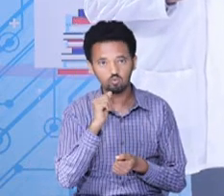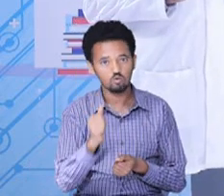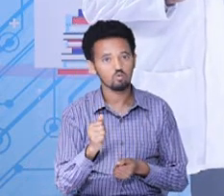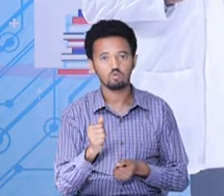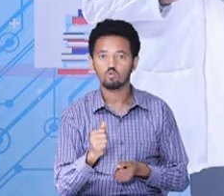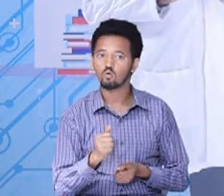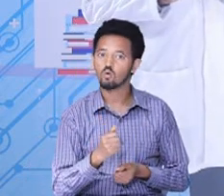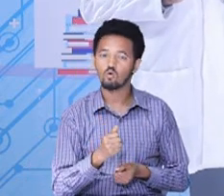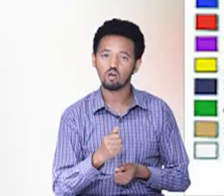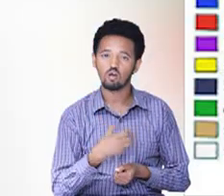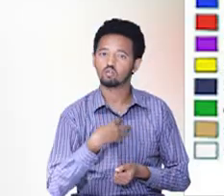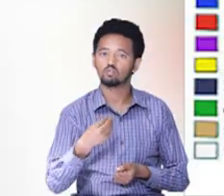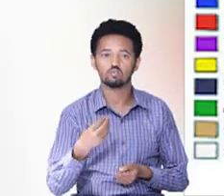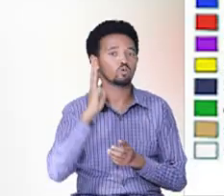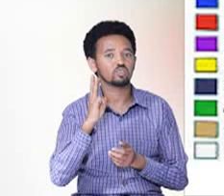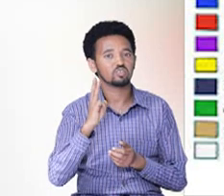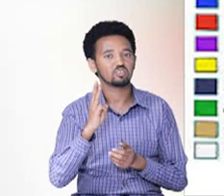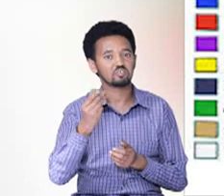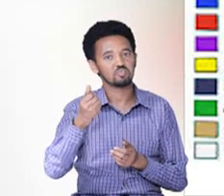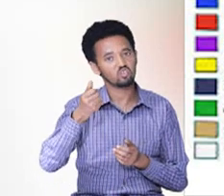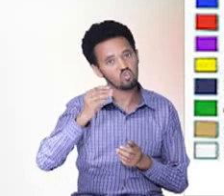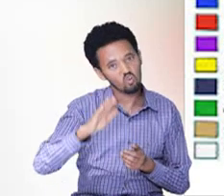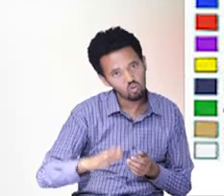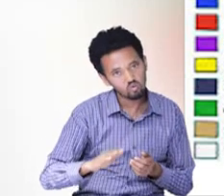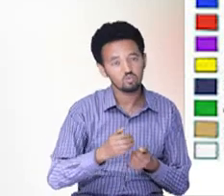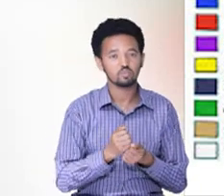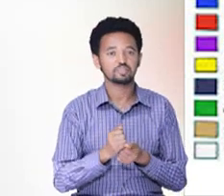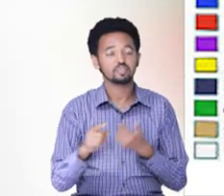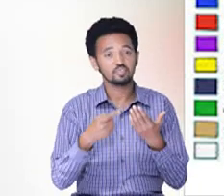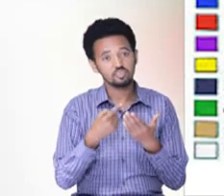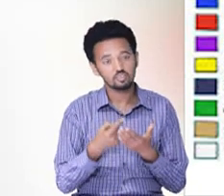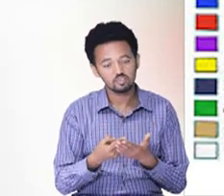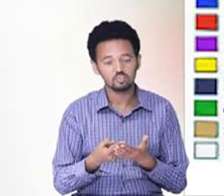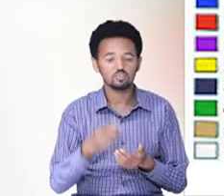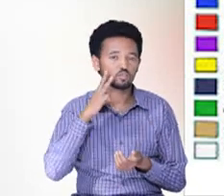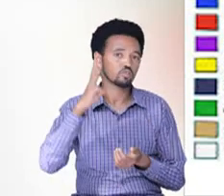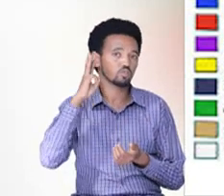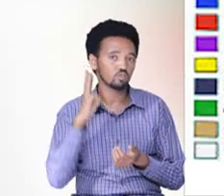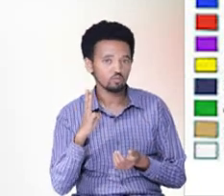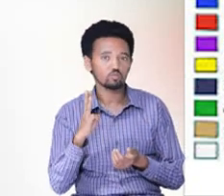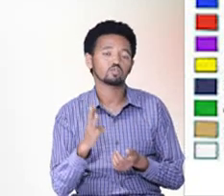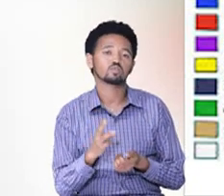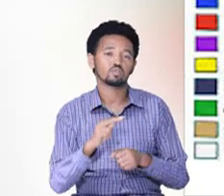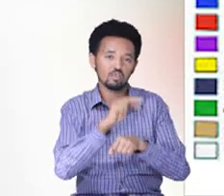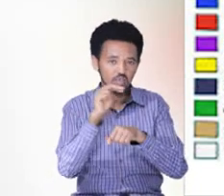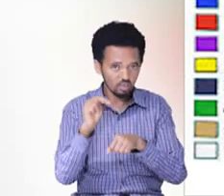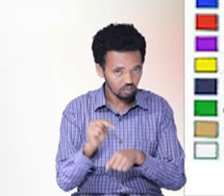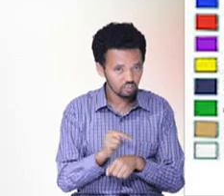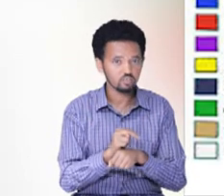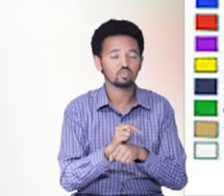states, especially in the western part of Africa. During the Second World War, there was an international agreement. There